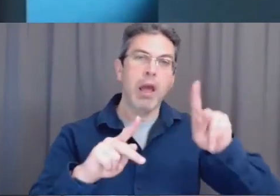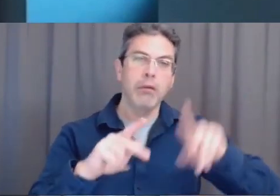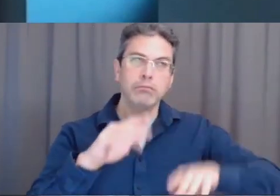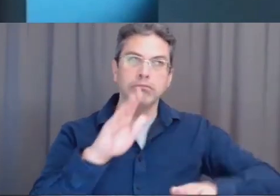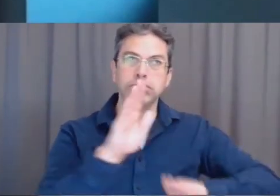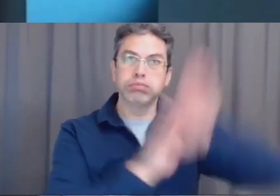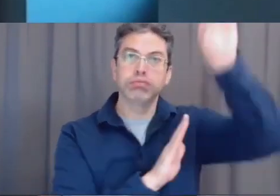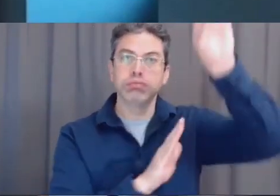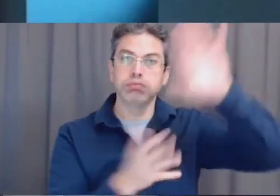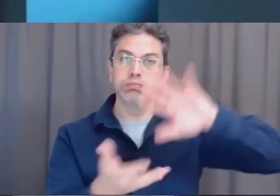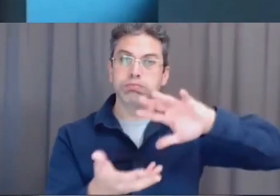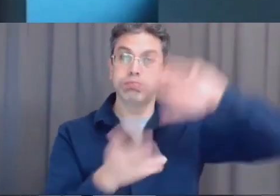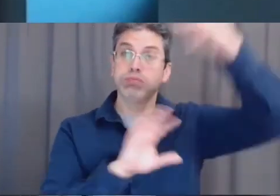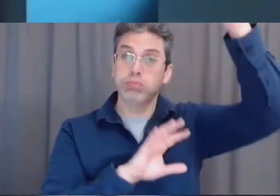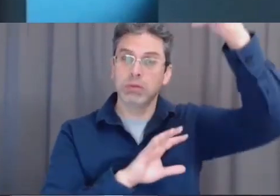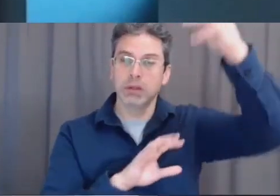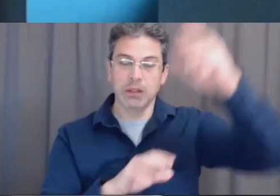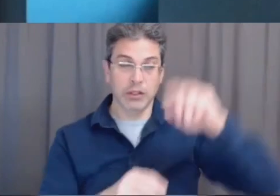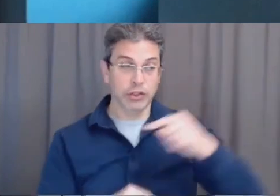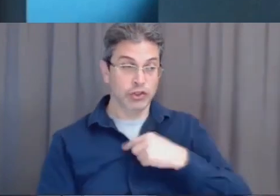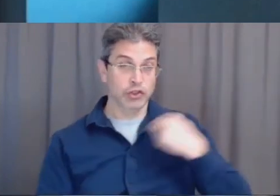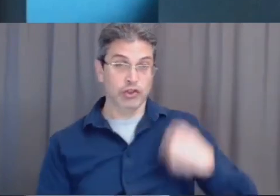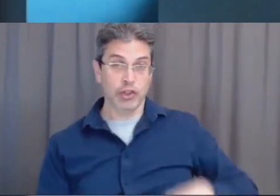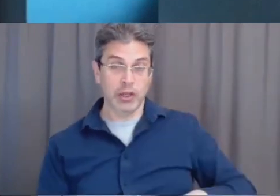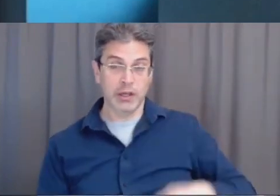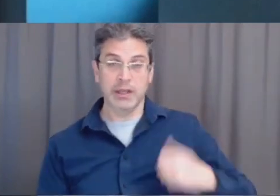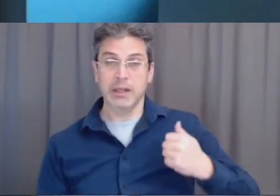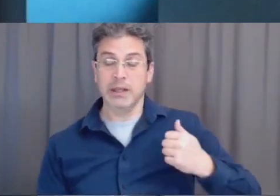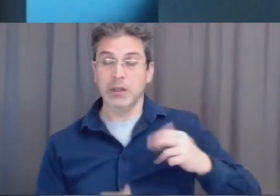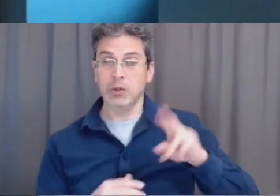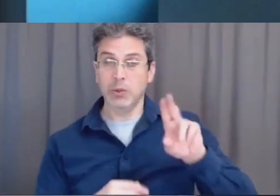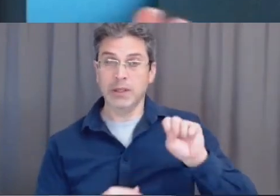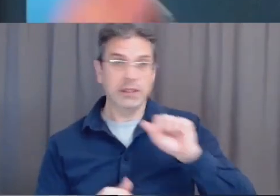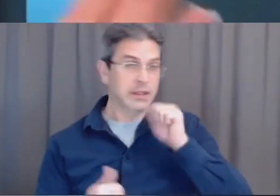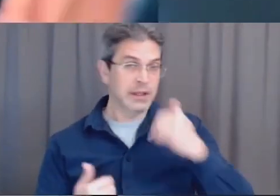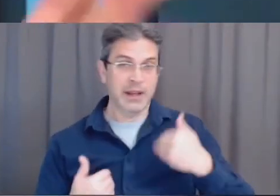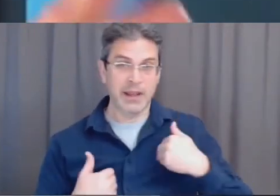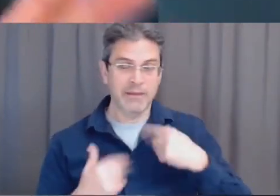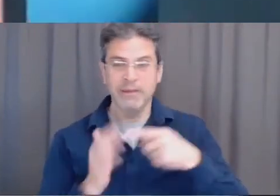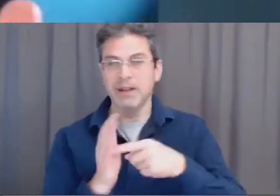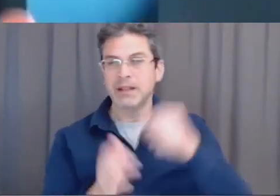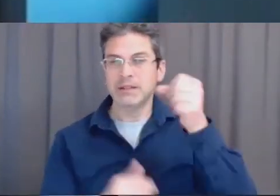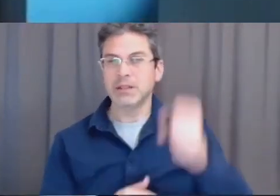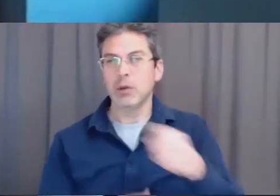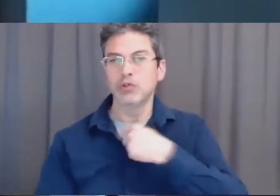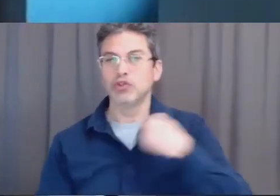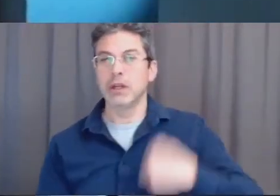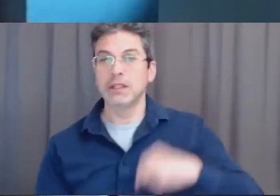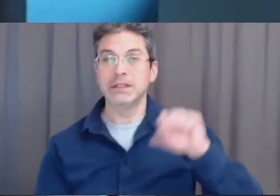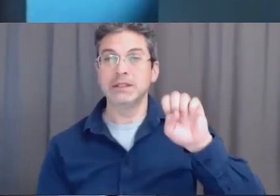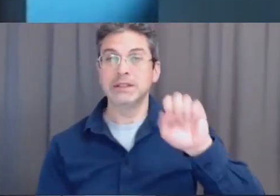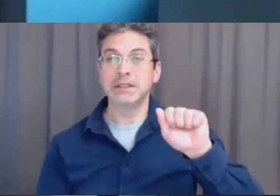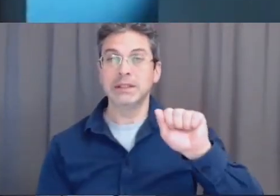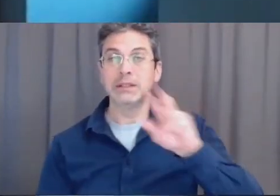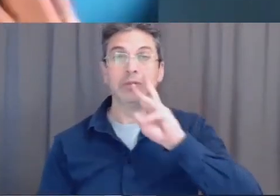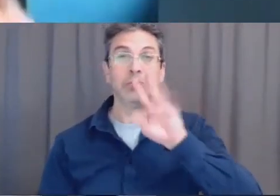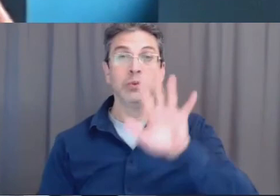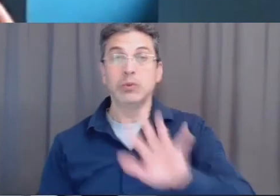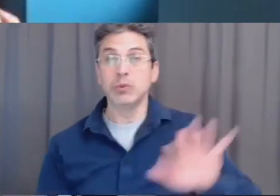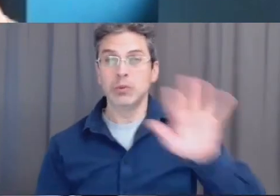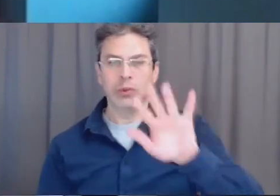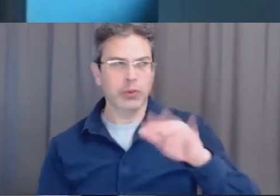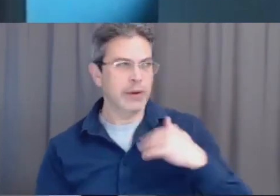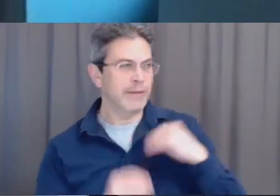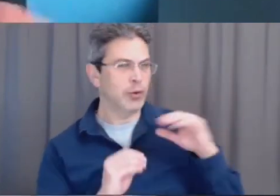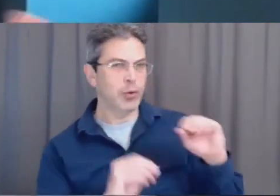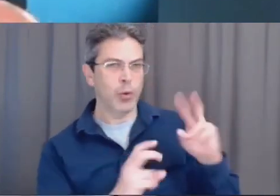and China. And when it comes to the South China Sea, East China Sea, et cetera, we need some kind of stable situation where there